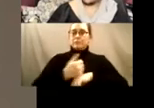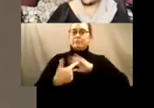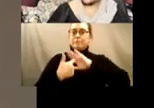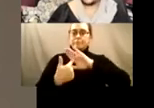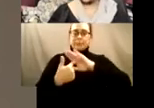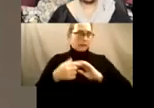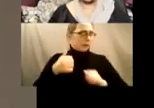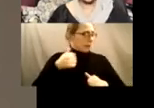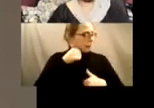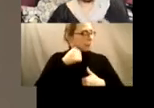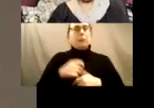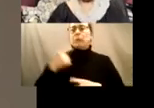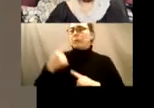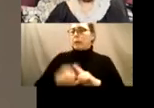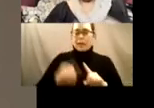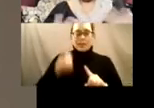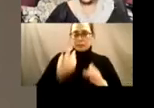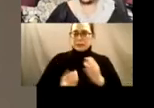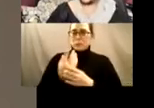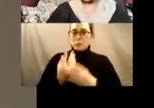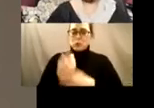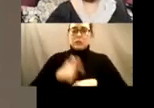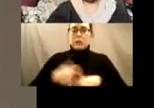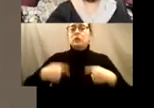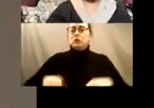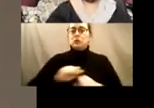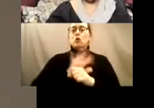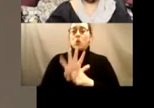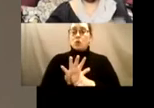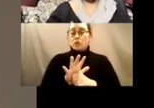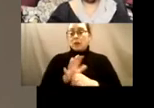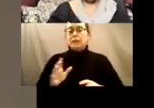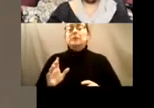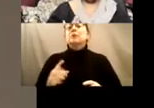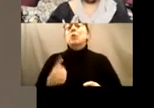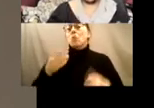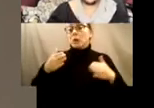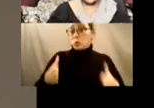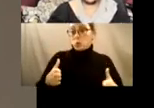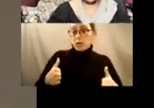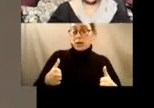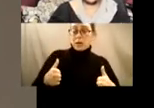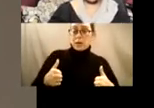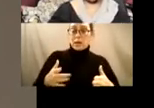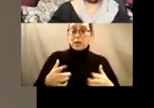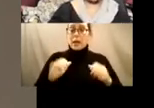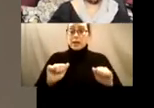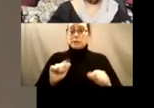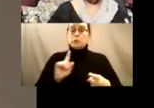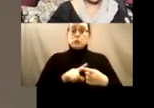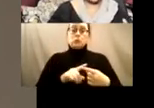what month it is right now. So it was up in the spring and during COVID times. And so one of the ways that this was able to be